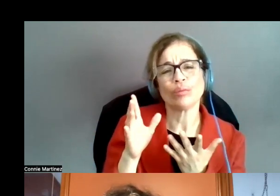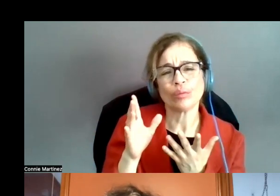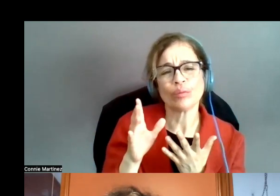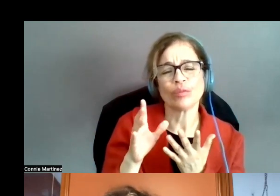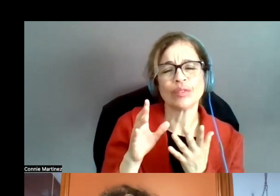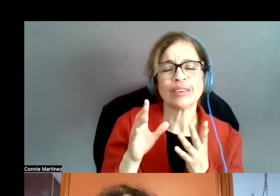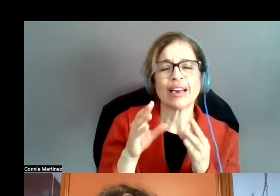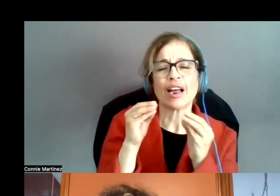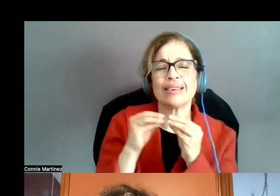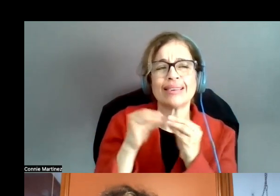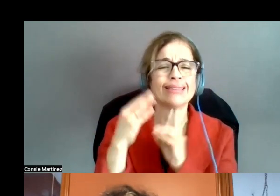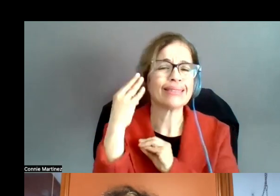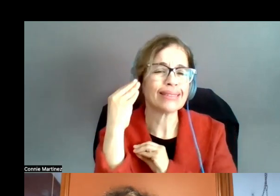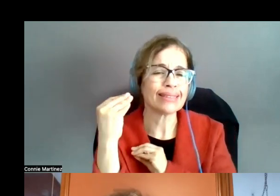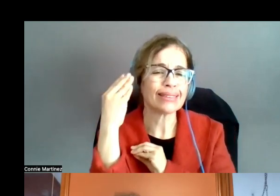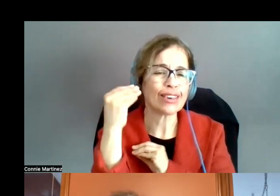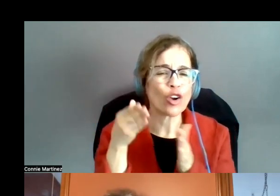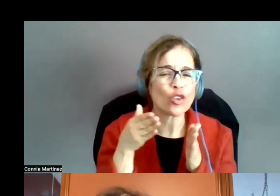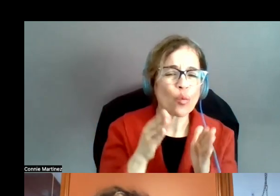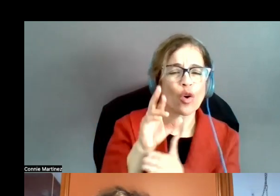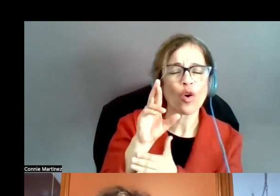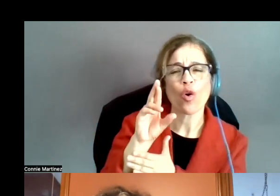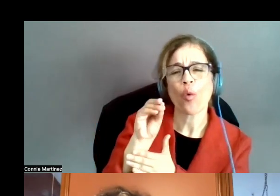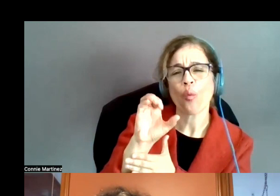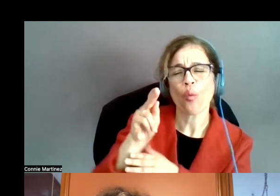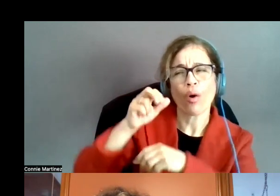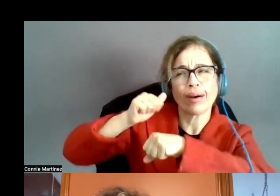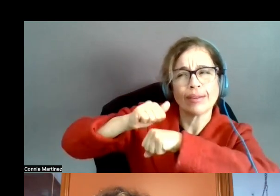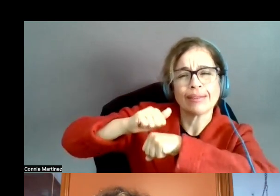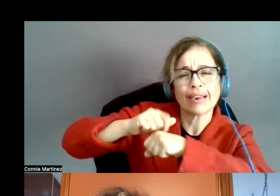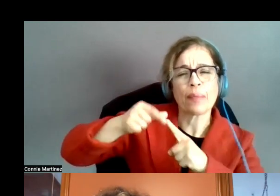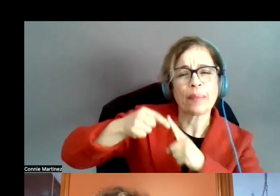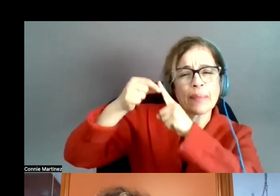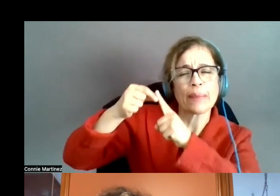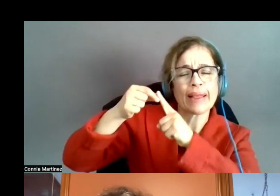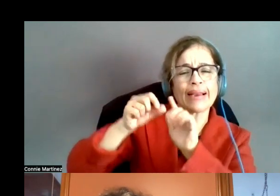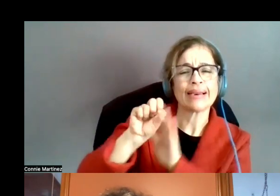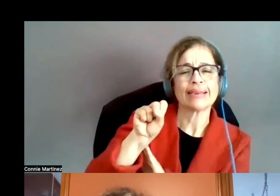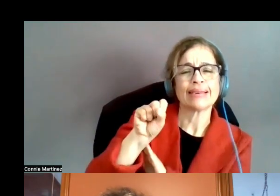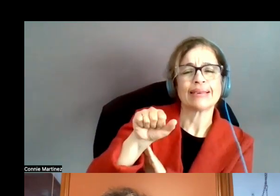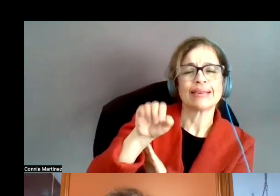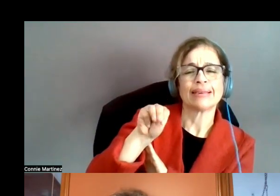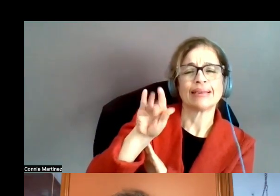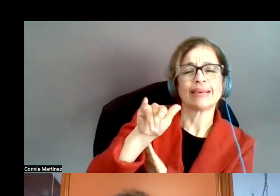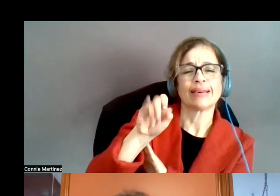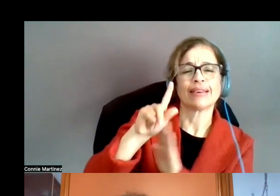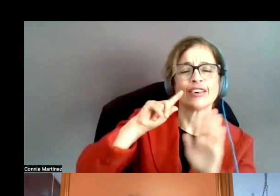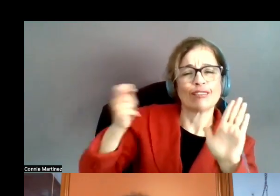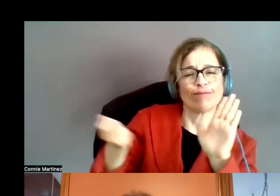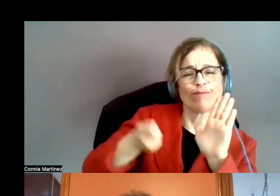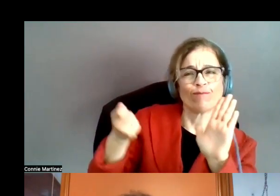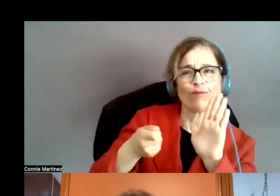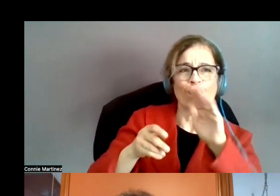sound that is a little more street, more raw, and I think that particular symbol gives that as if you are hitting a trash